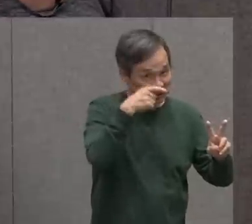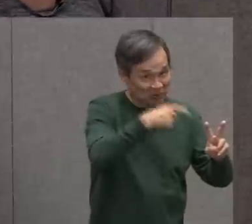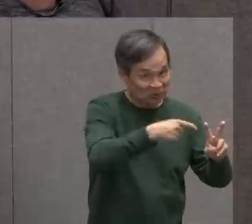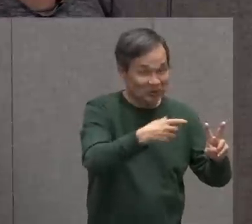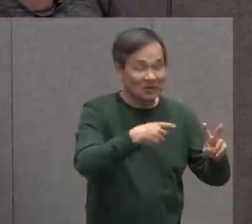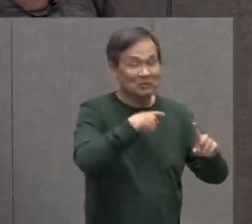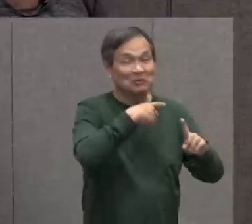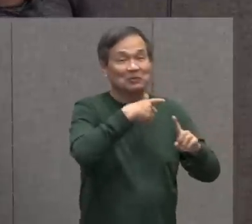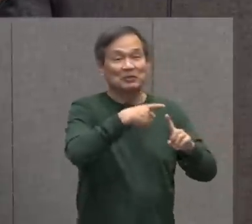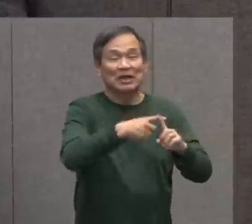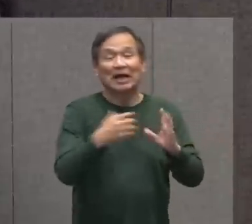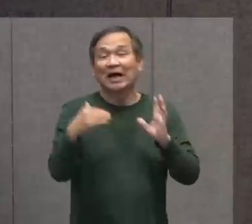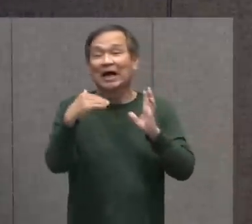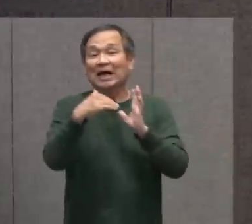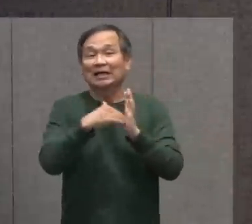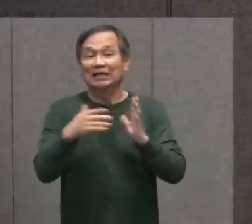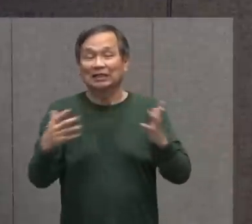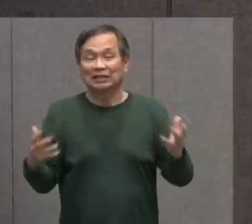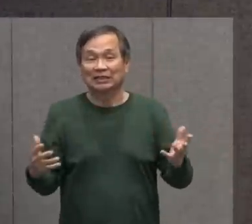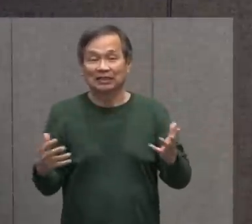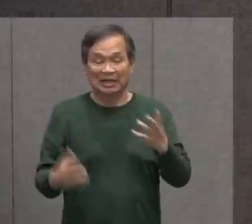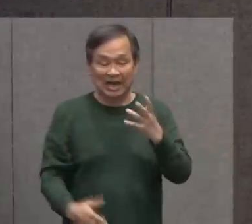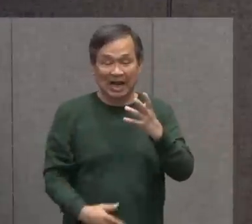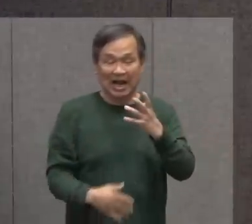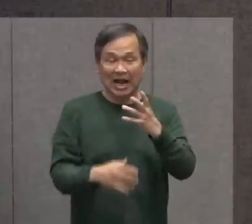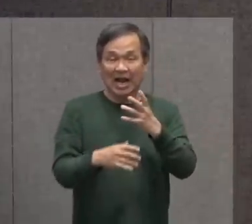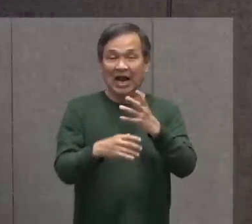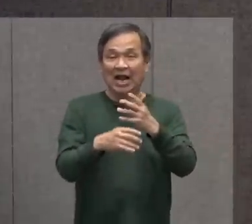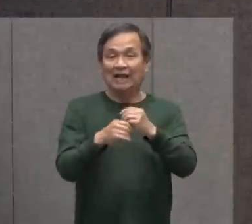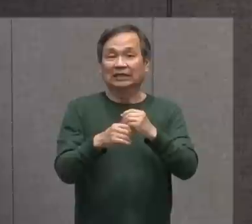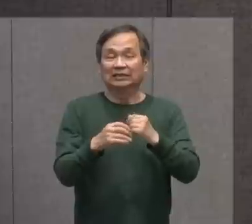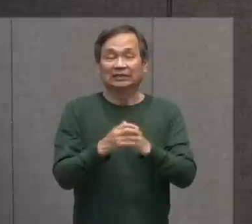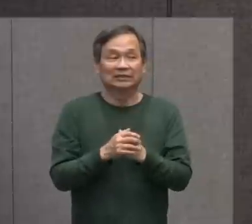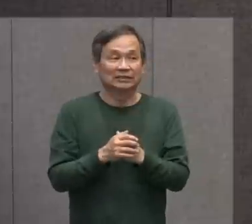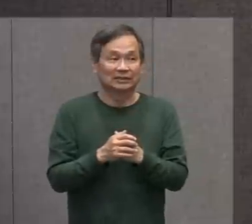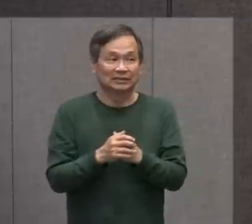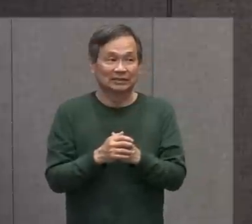which again is adding